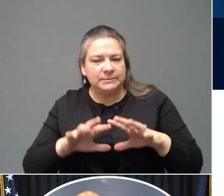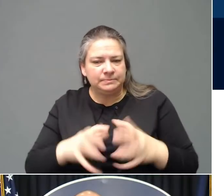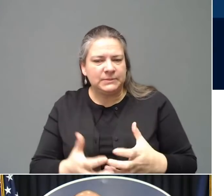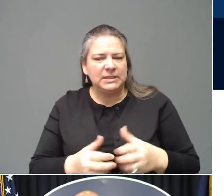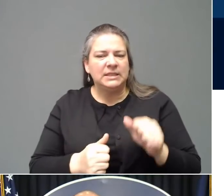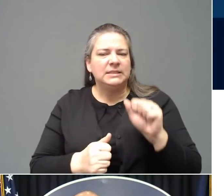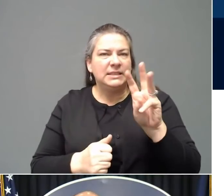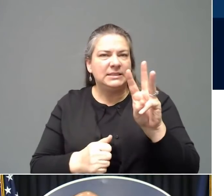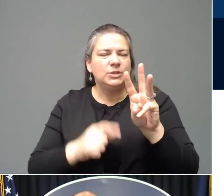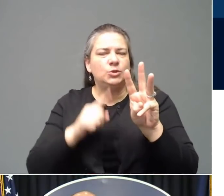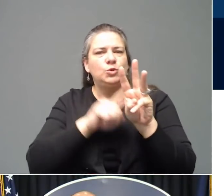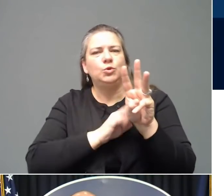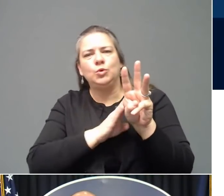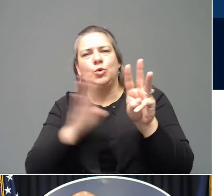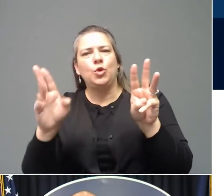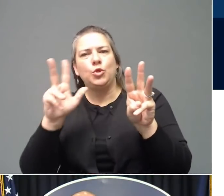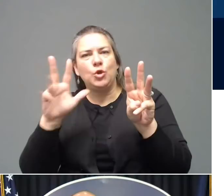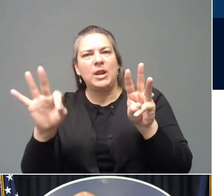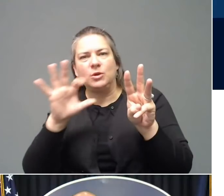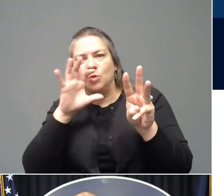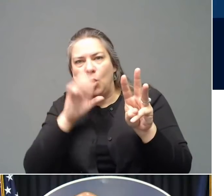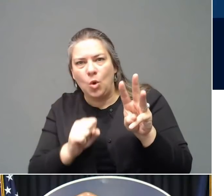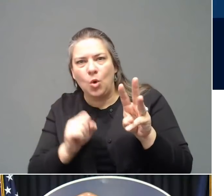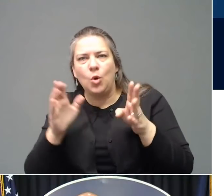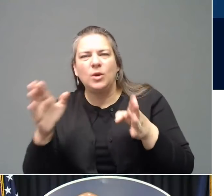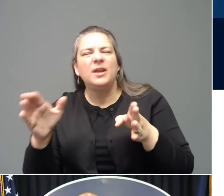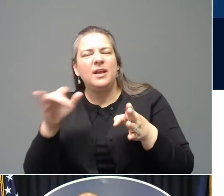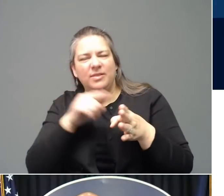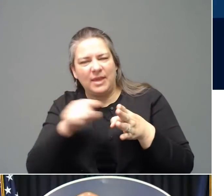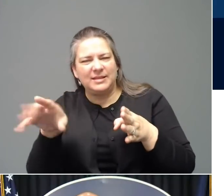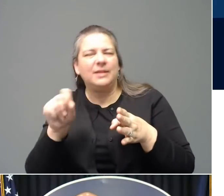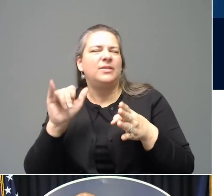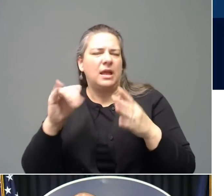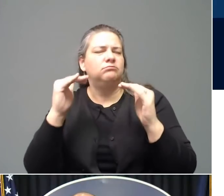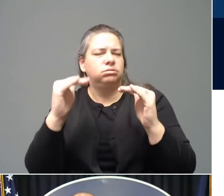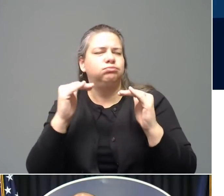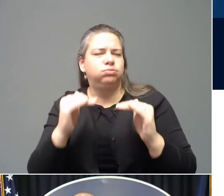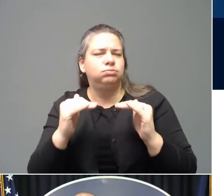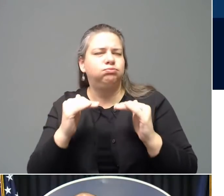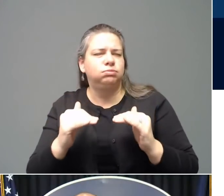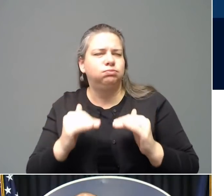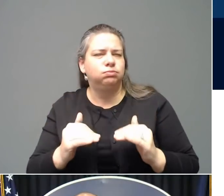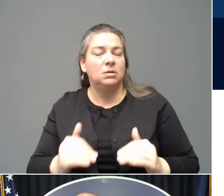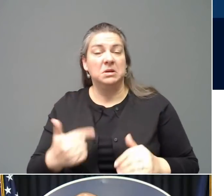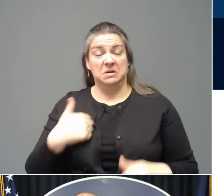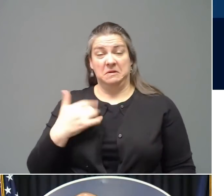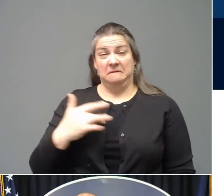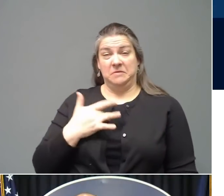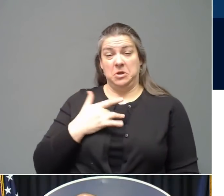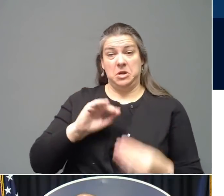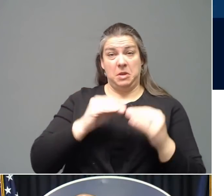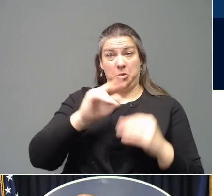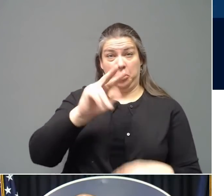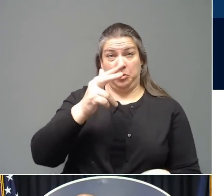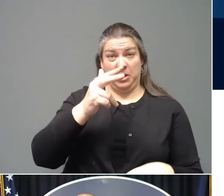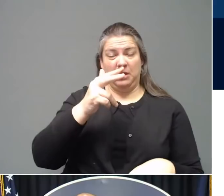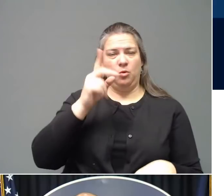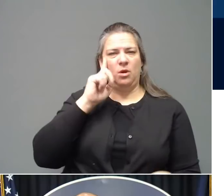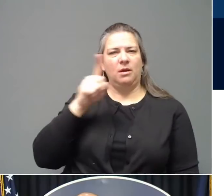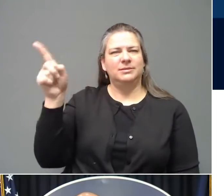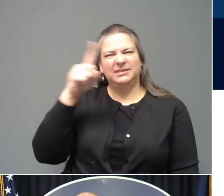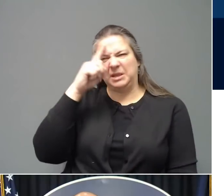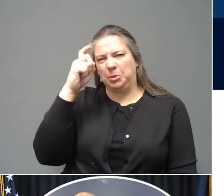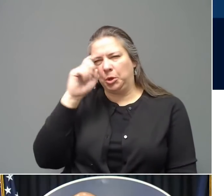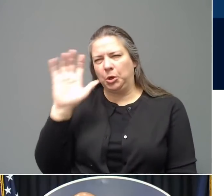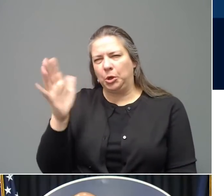age. We won't get to the phase 3 as soon as probably until sometime in summer, and phase 4 is not even